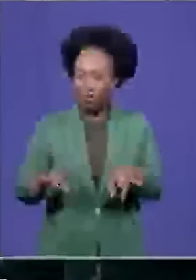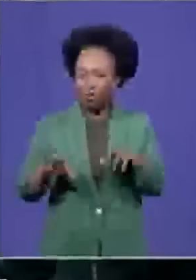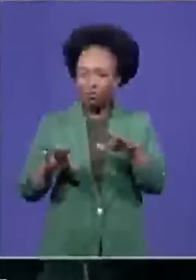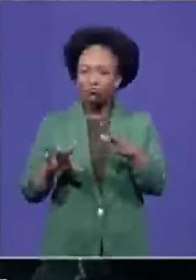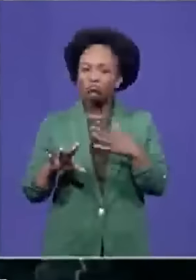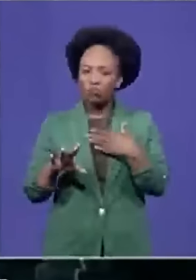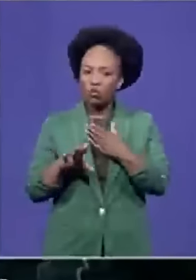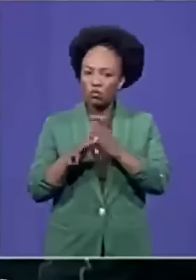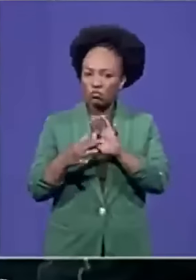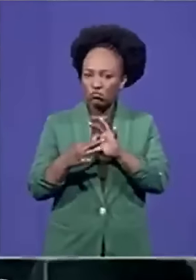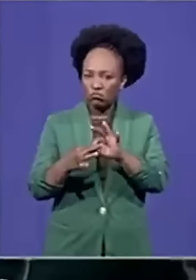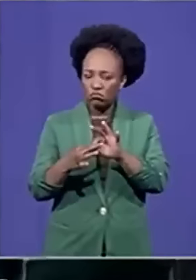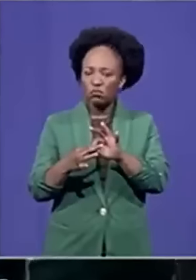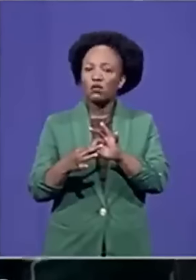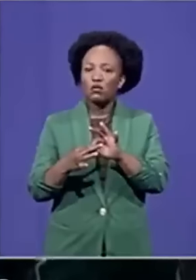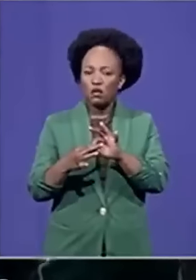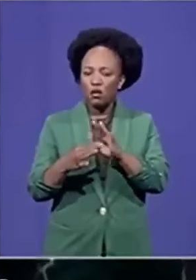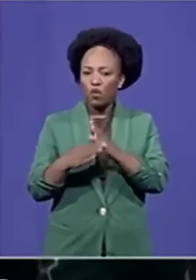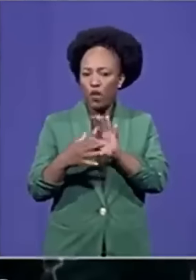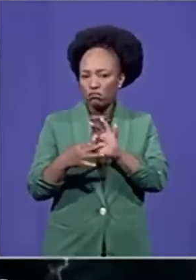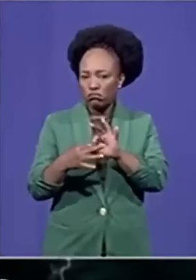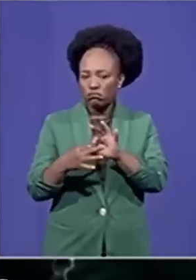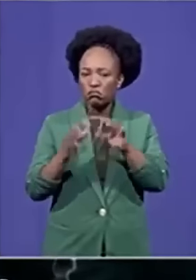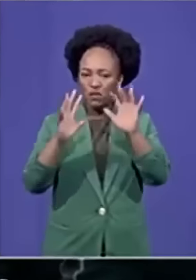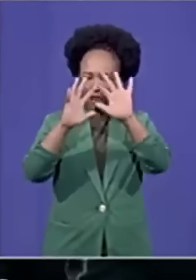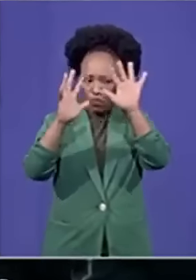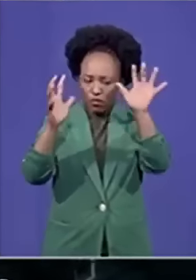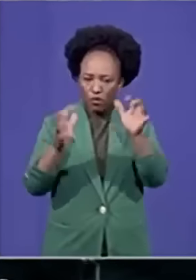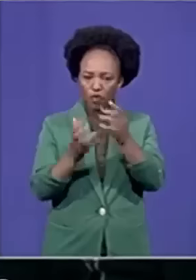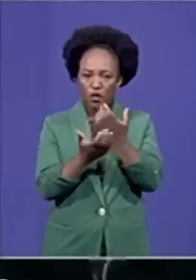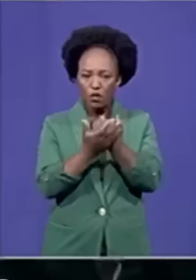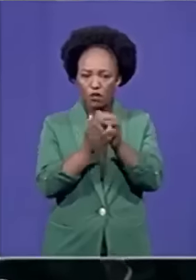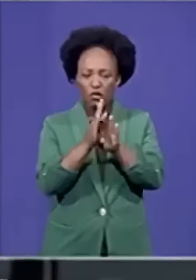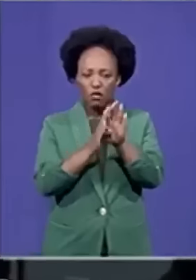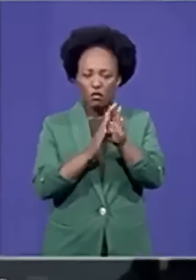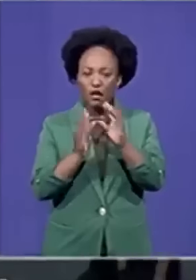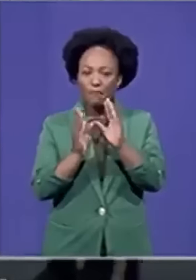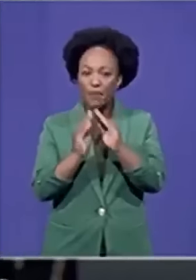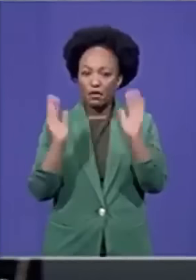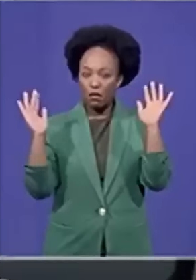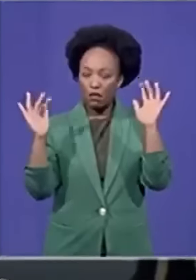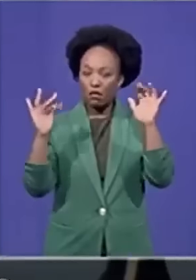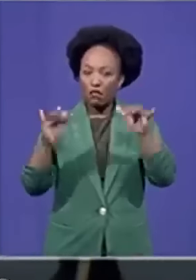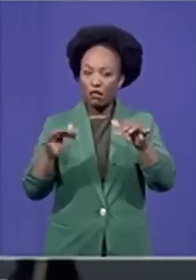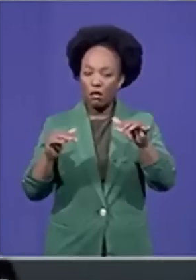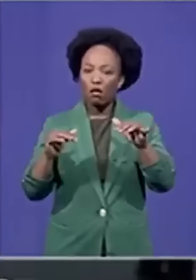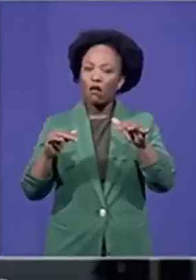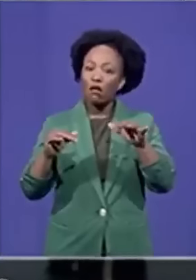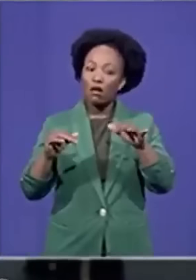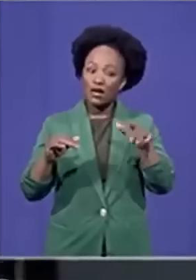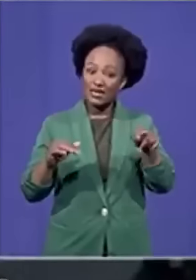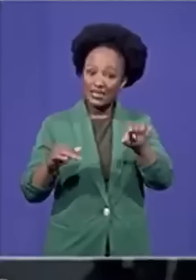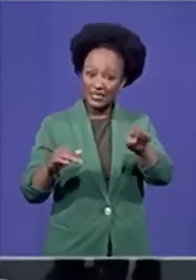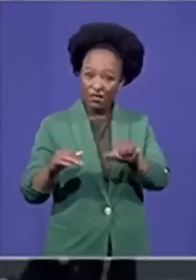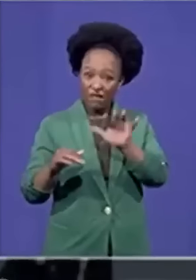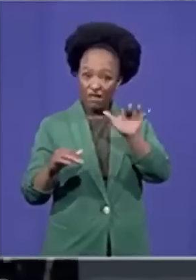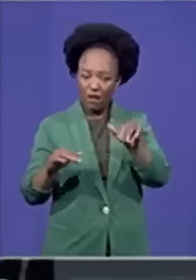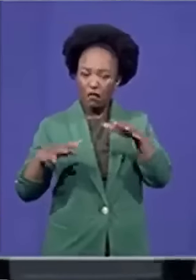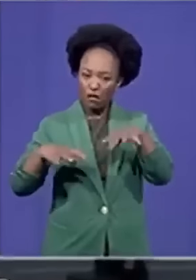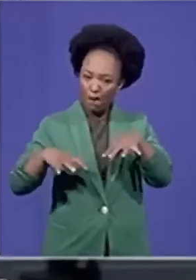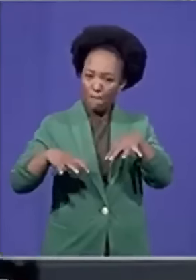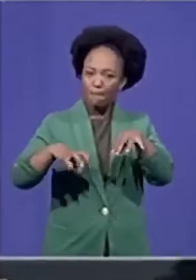ba ho matlafatsa tshebedisano mmoho ya moruo wa lefatshe. Seboka sena se tshwarwang ka tlasa bopresidente ba Afrika Borwa se tla nakong ena